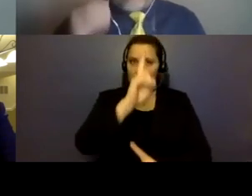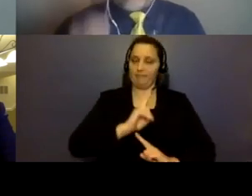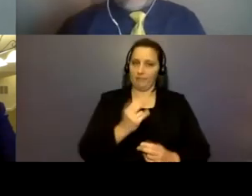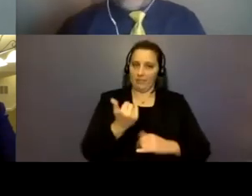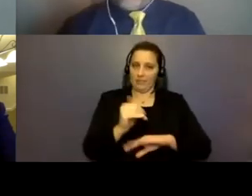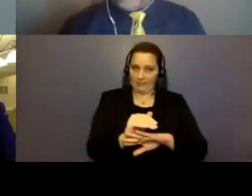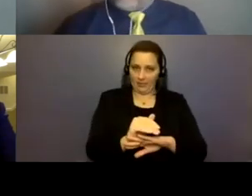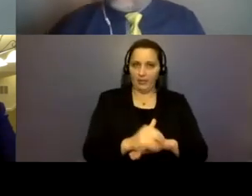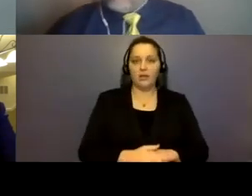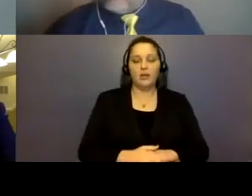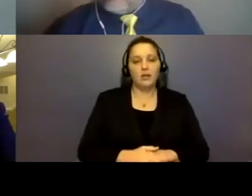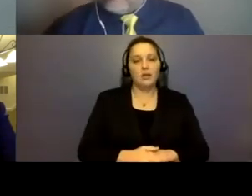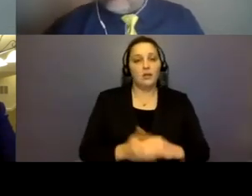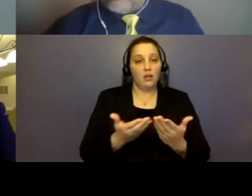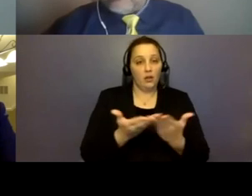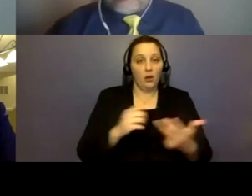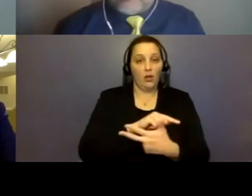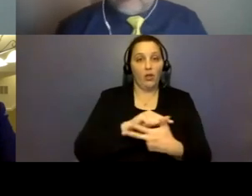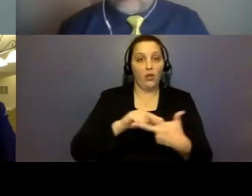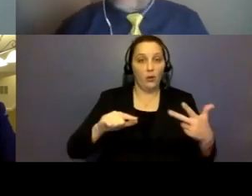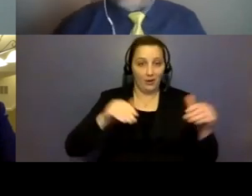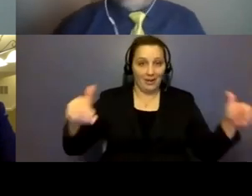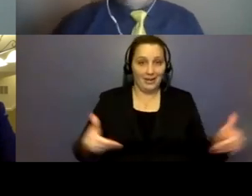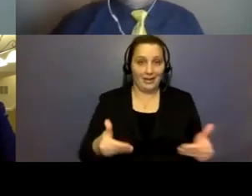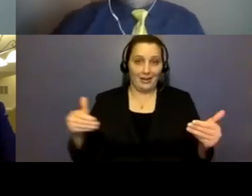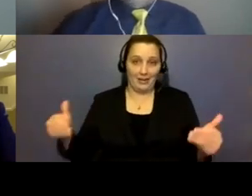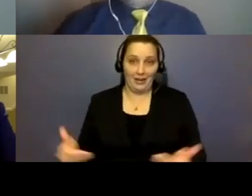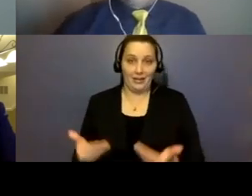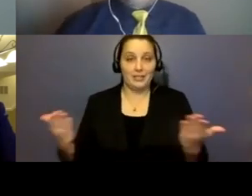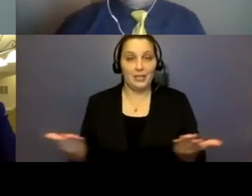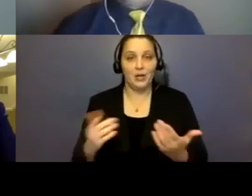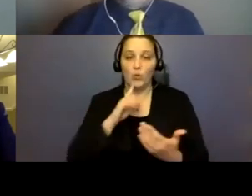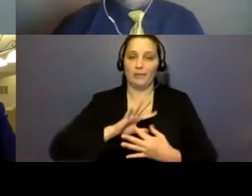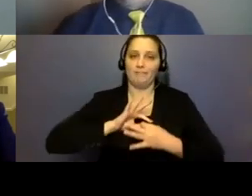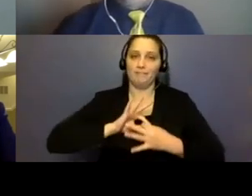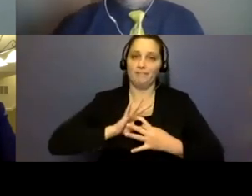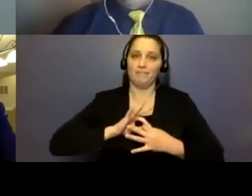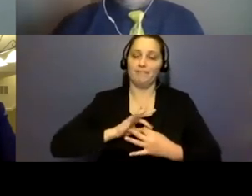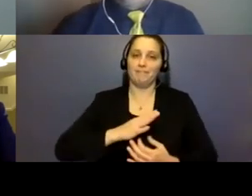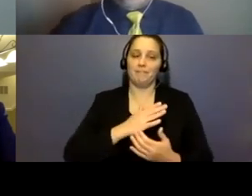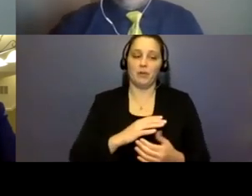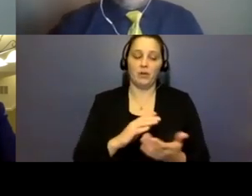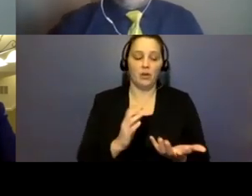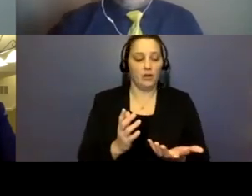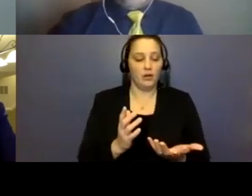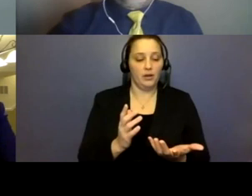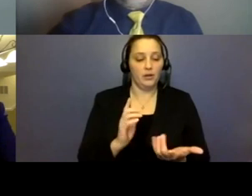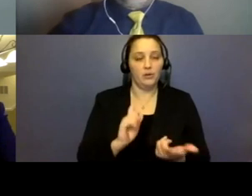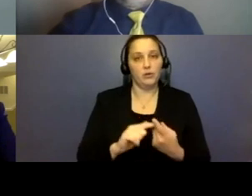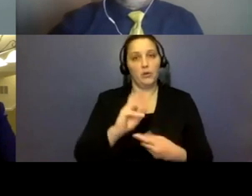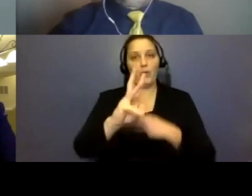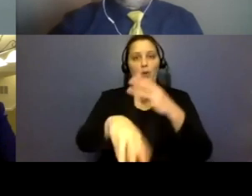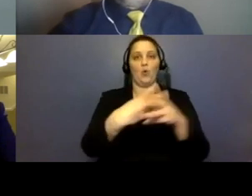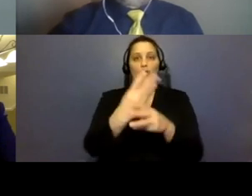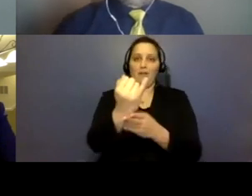to have three guests who are near and dear to the world of